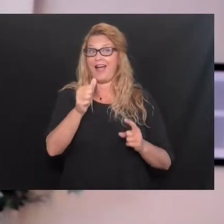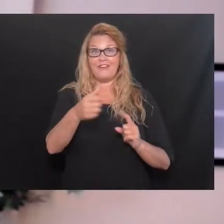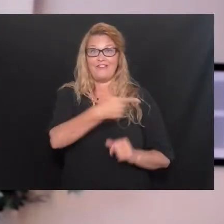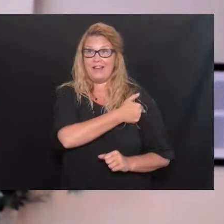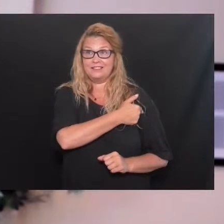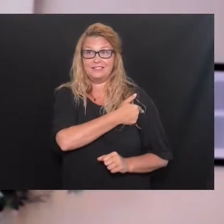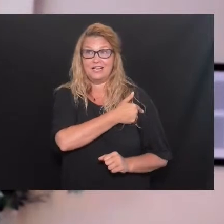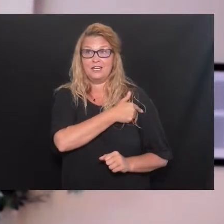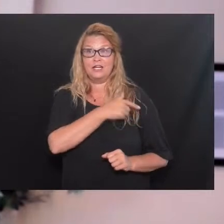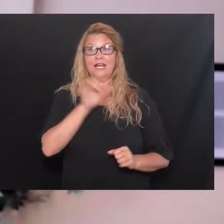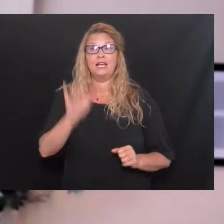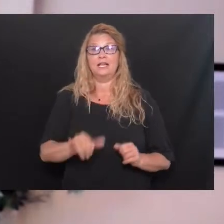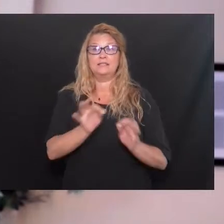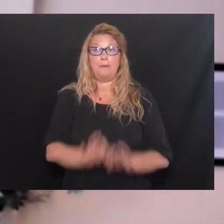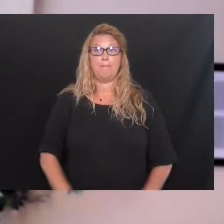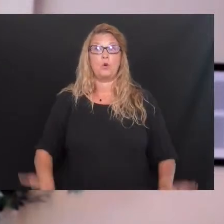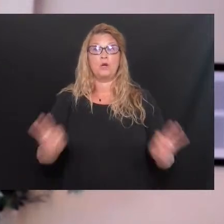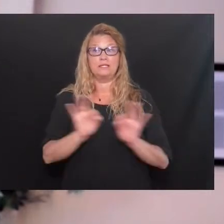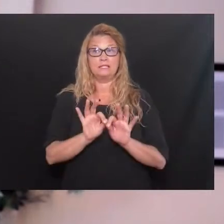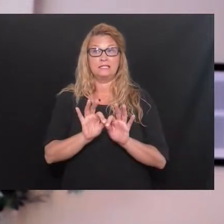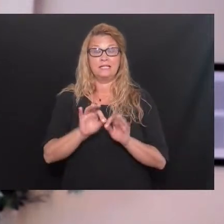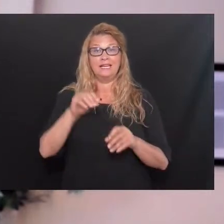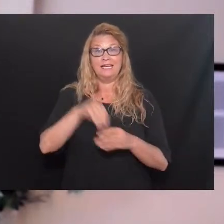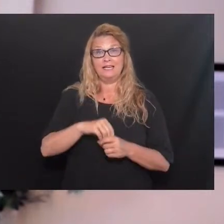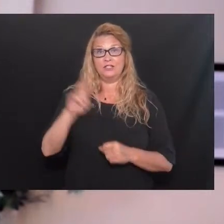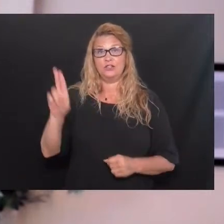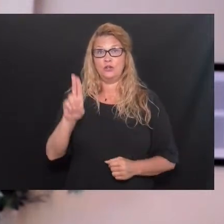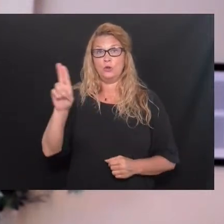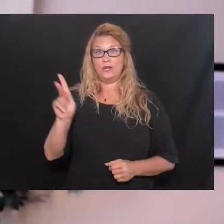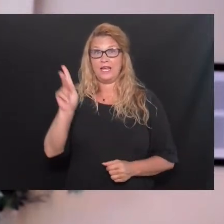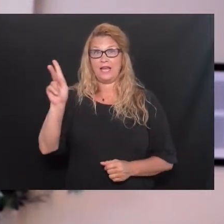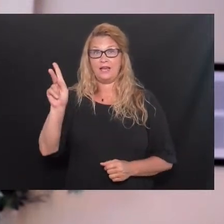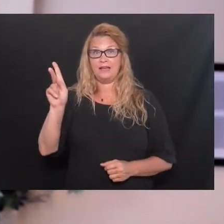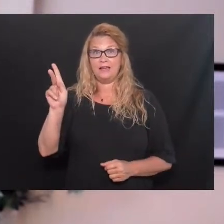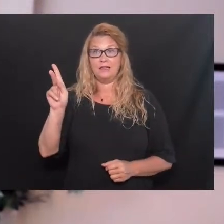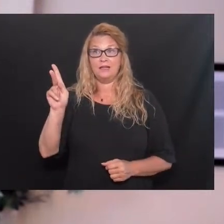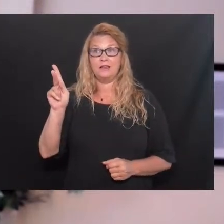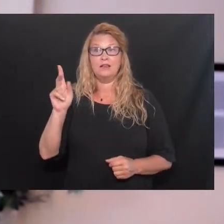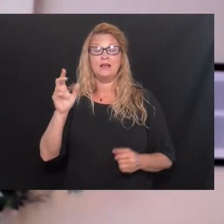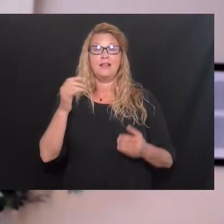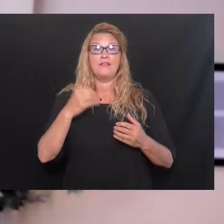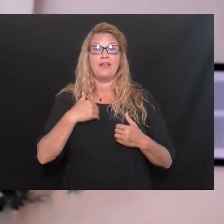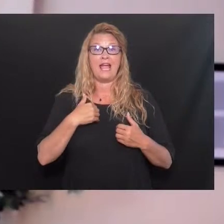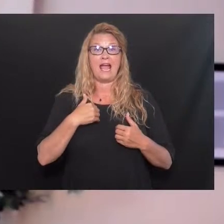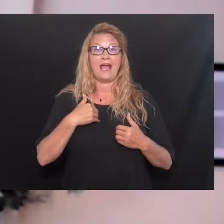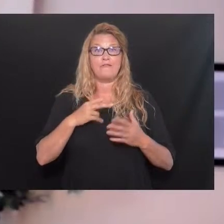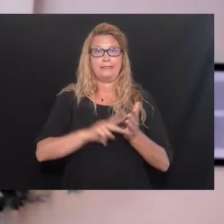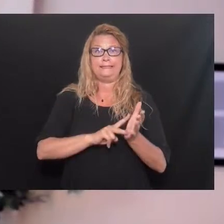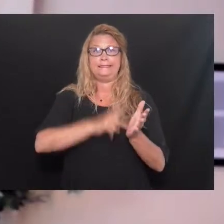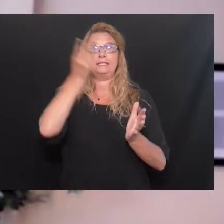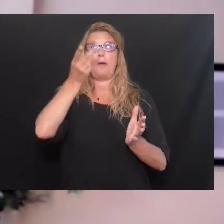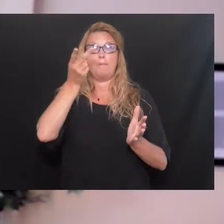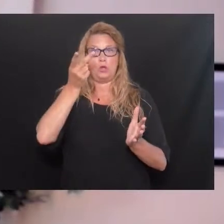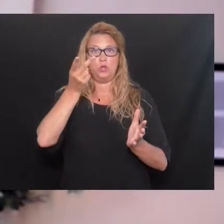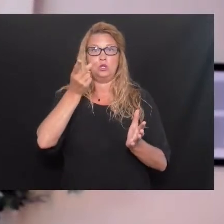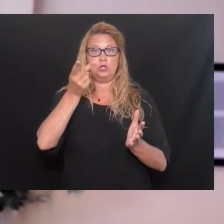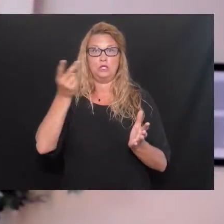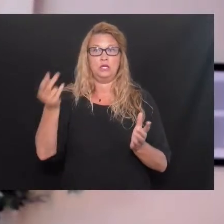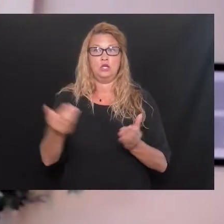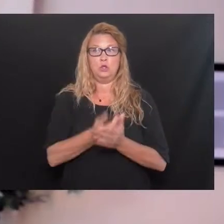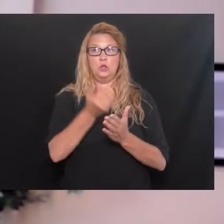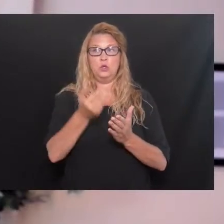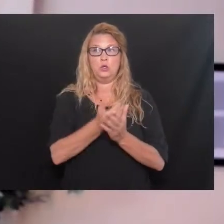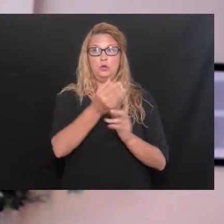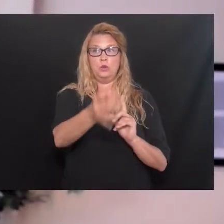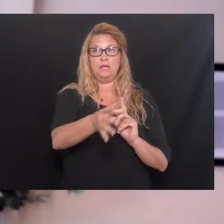that's really important because in the United Kingdom today, there is a doubling in the number of cases caused by